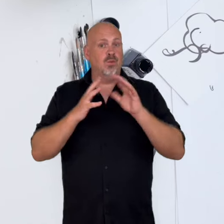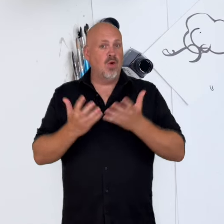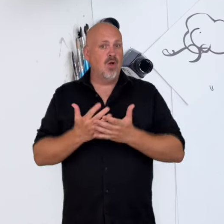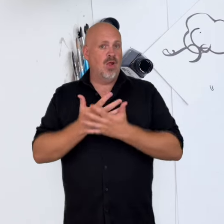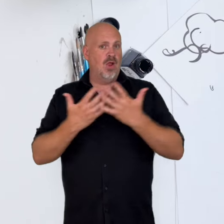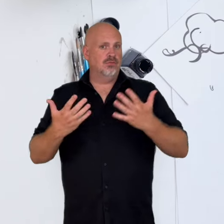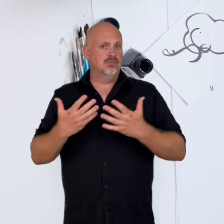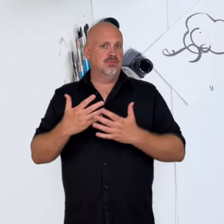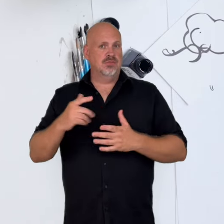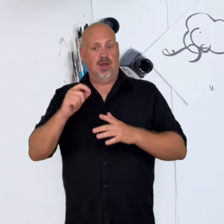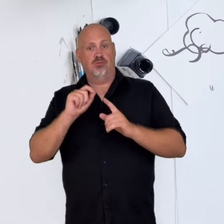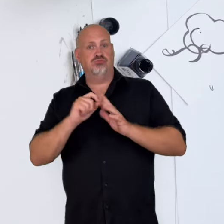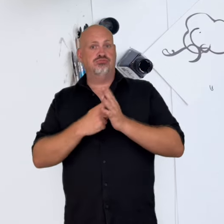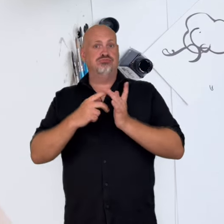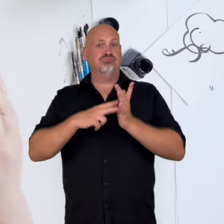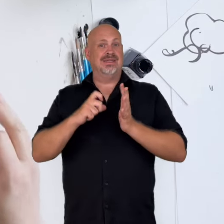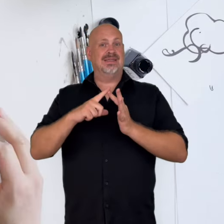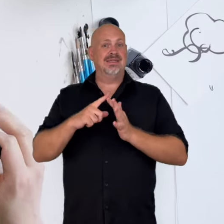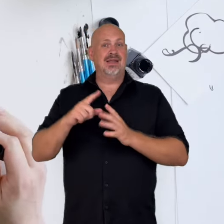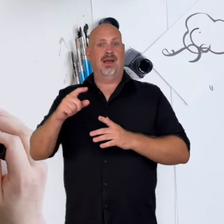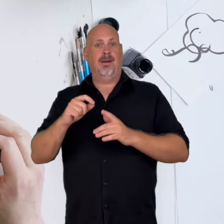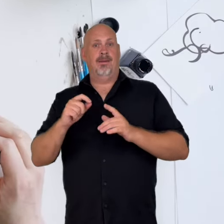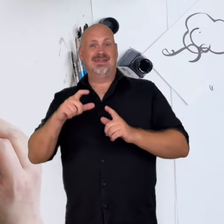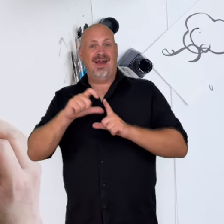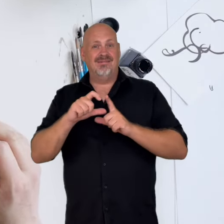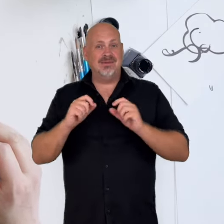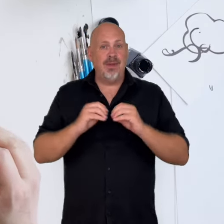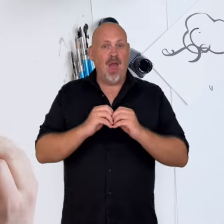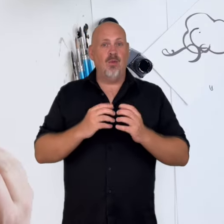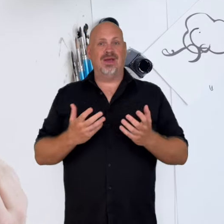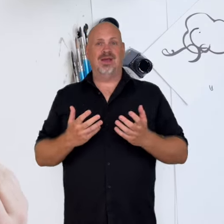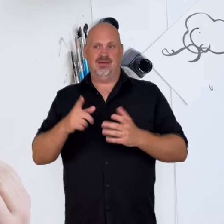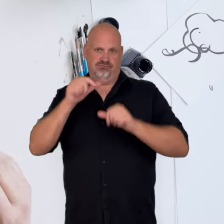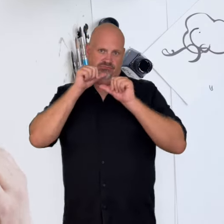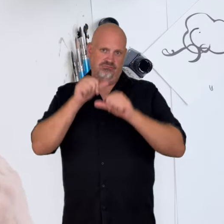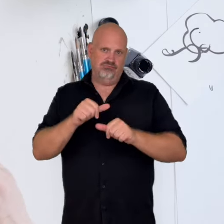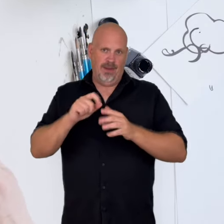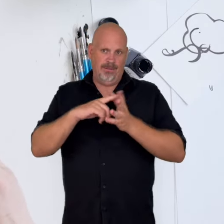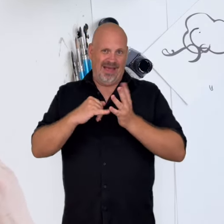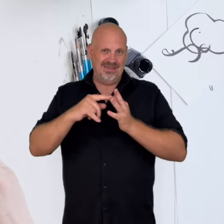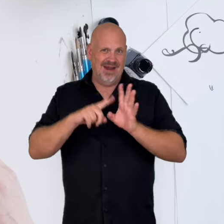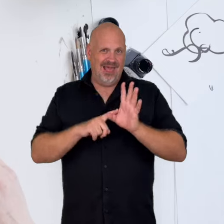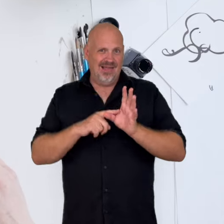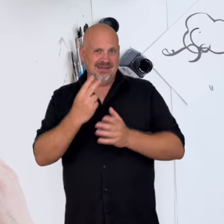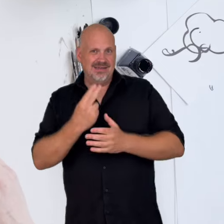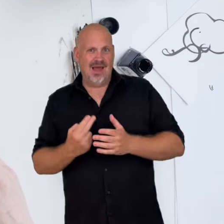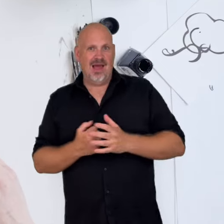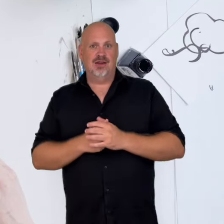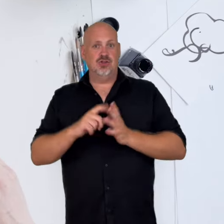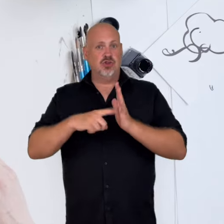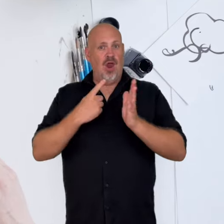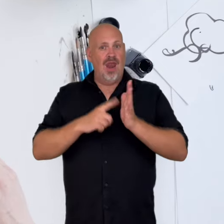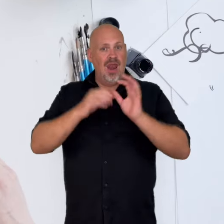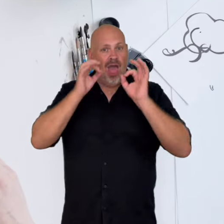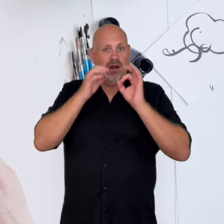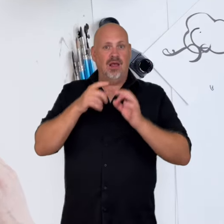let's, within this pattern, which is starting to look quite complex, but nice, I think. So let's do something simple like a